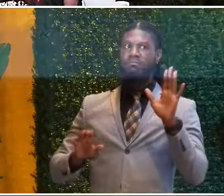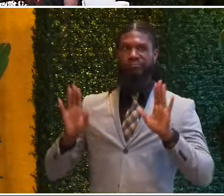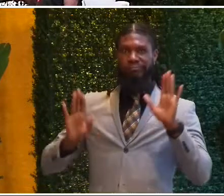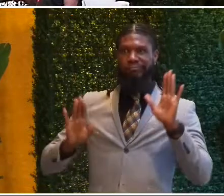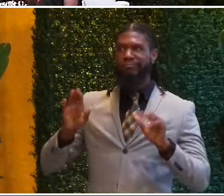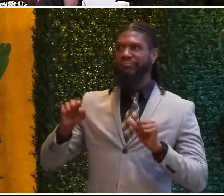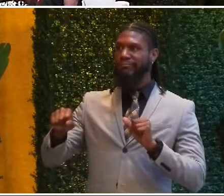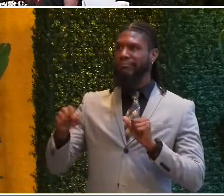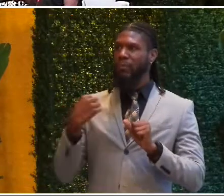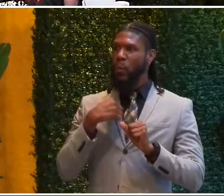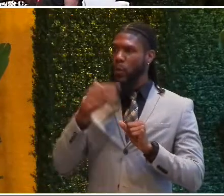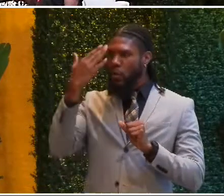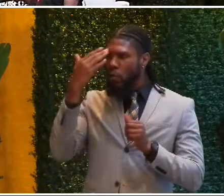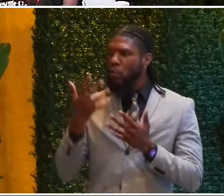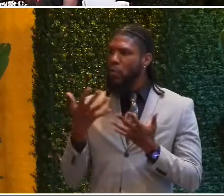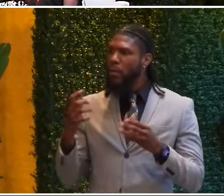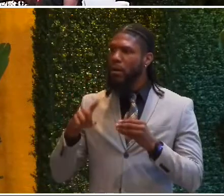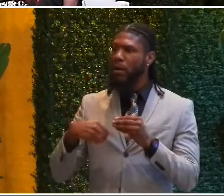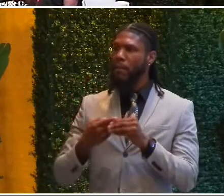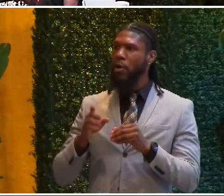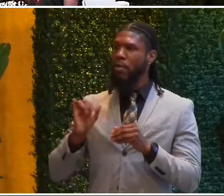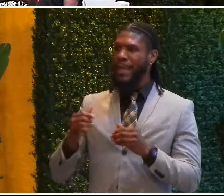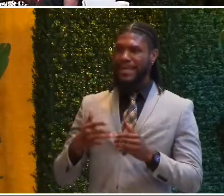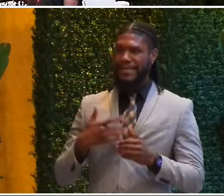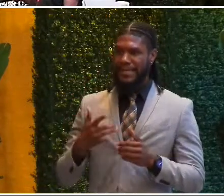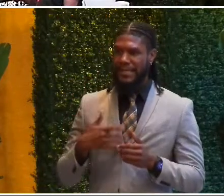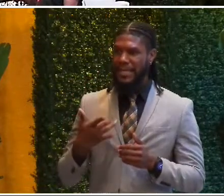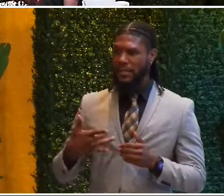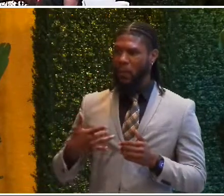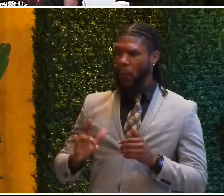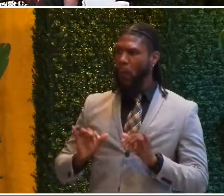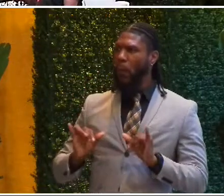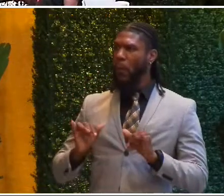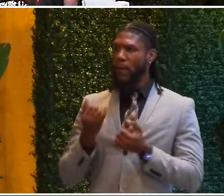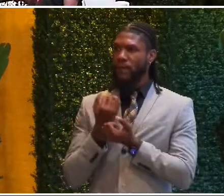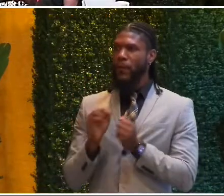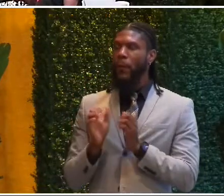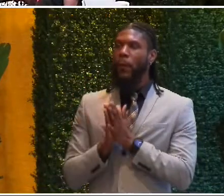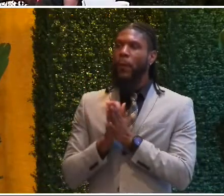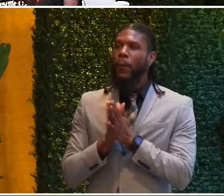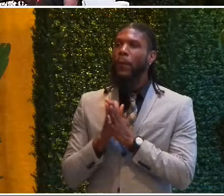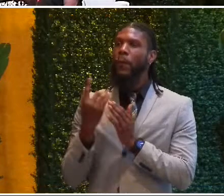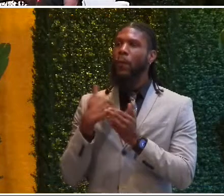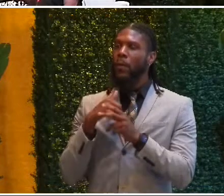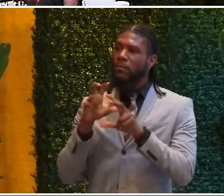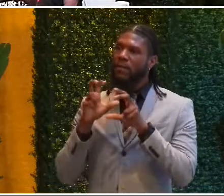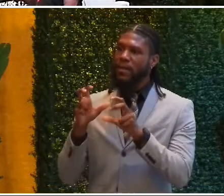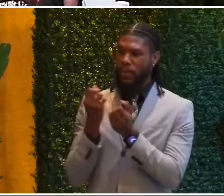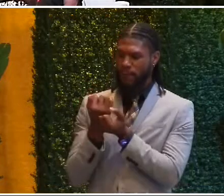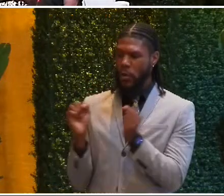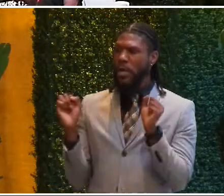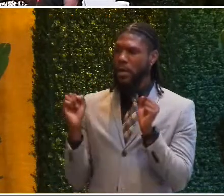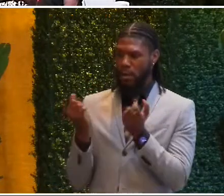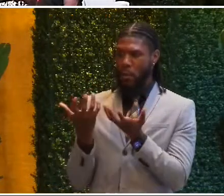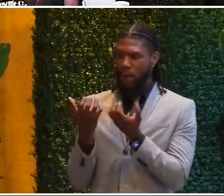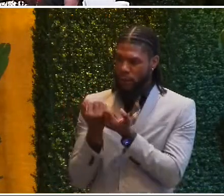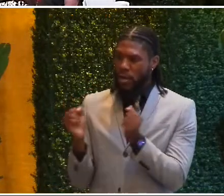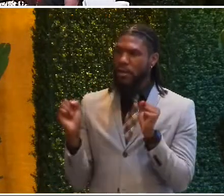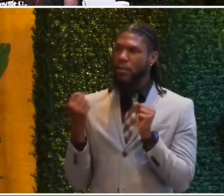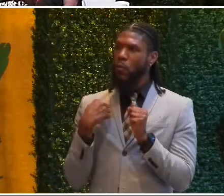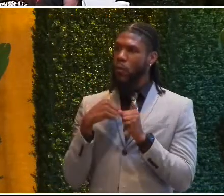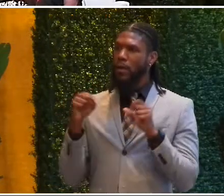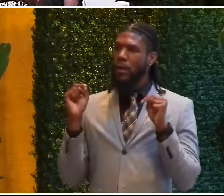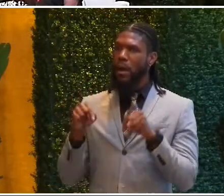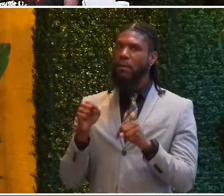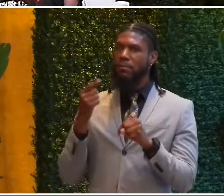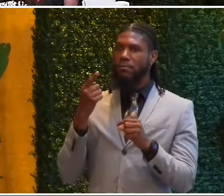know so much about that sensation of freedom. We can be so invested in the free part, but we're here to get free.